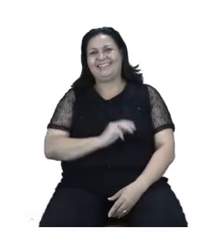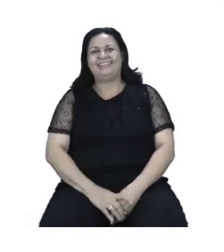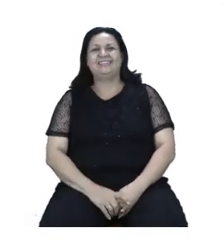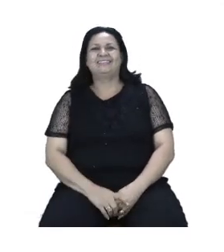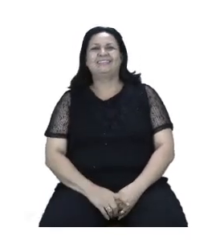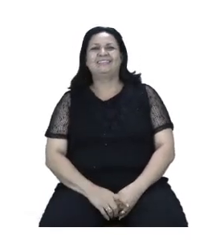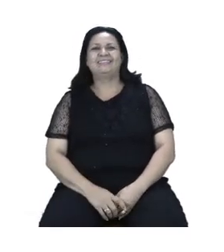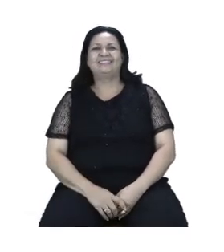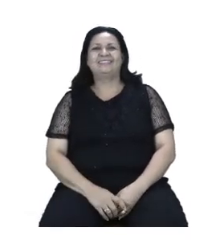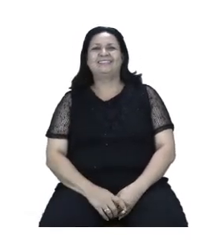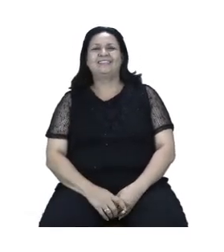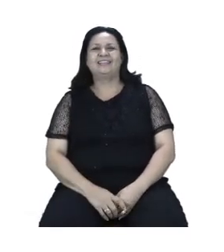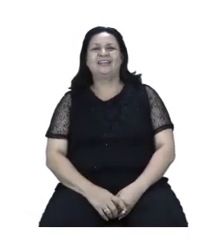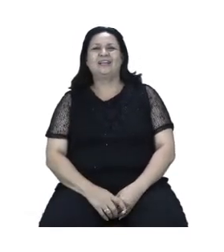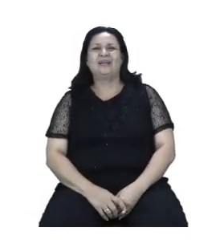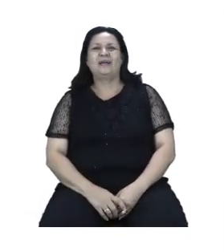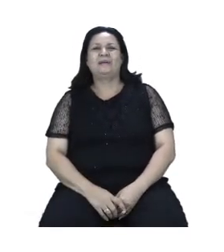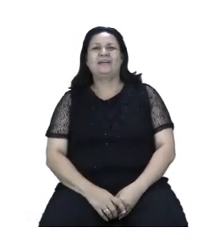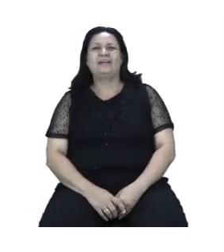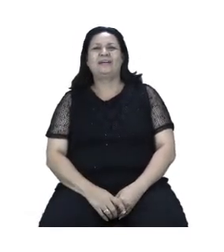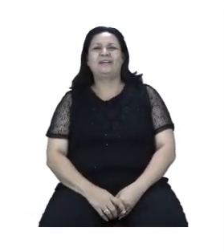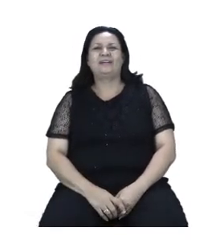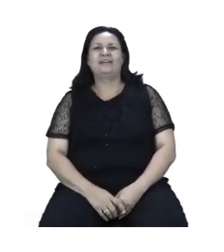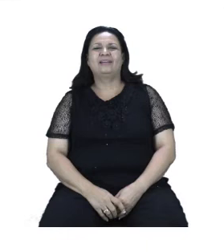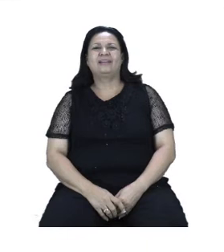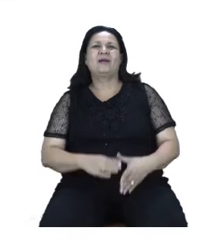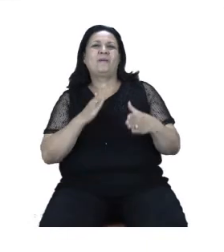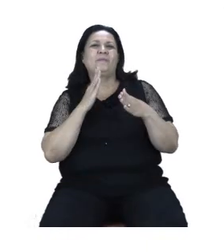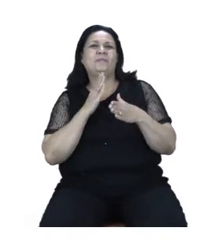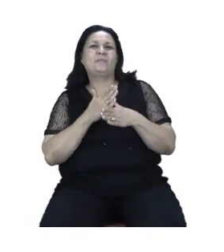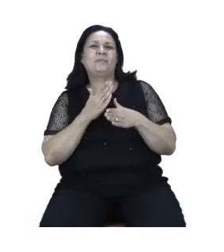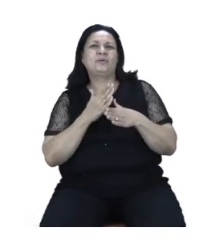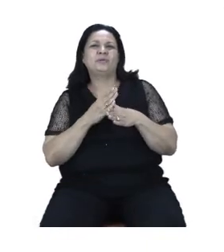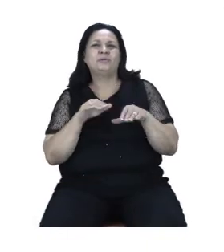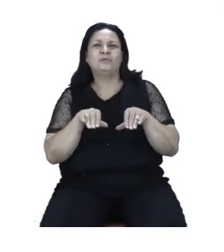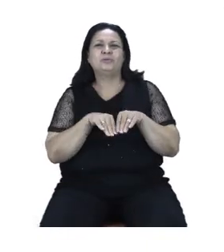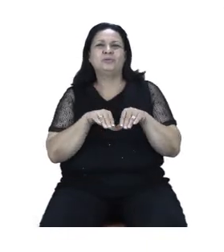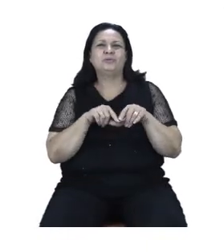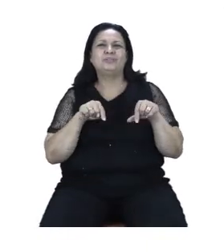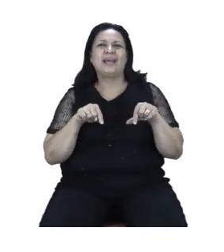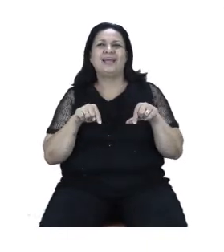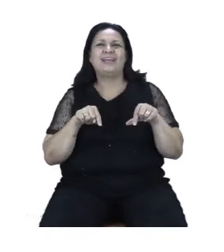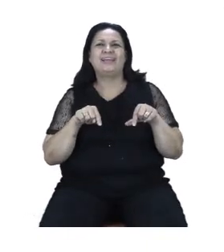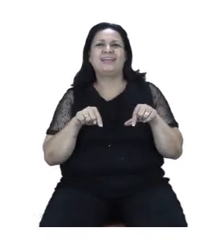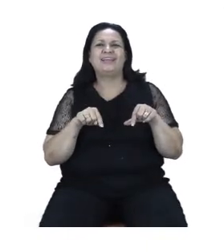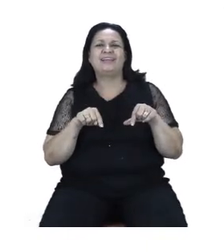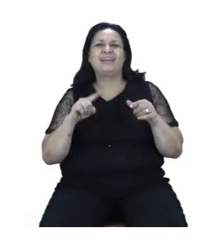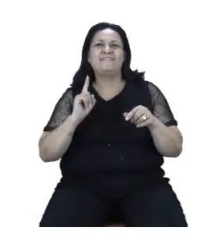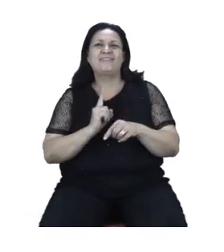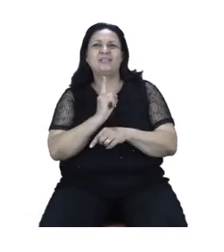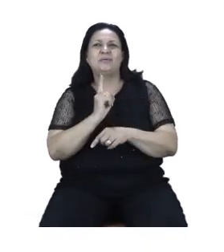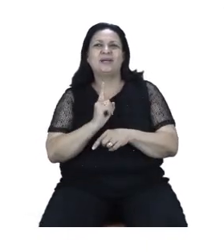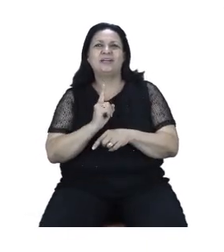page 3, there are a number of fun activities that we are going to do today. The first one I would